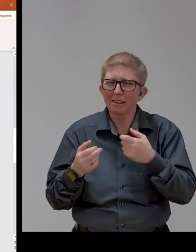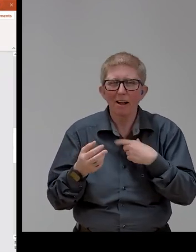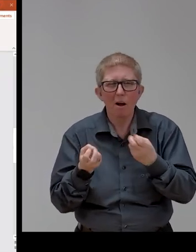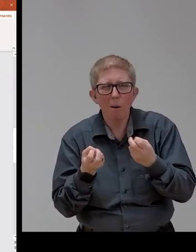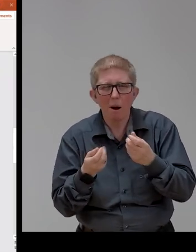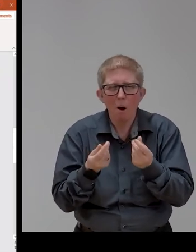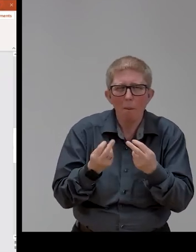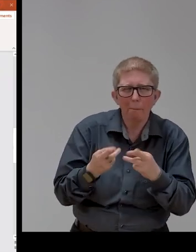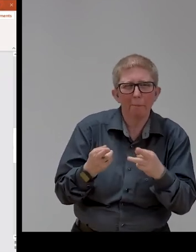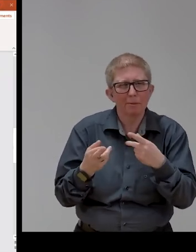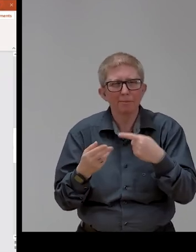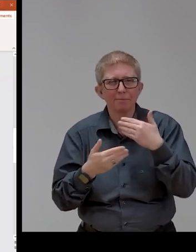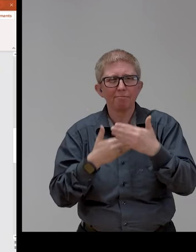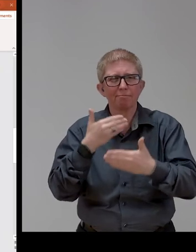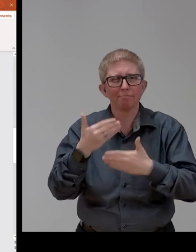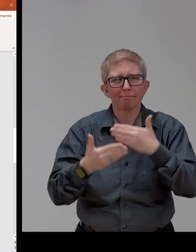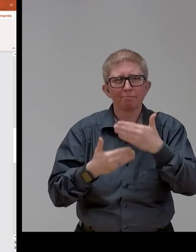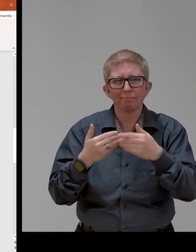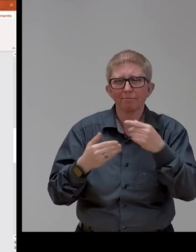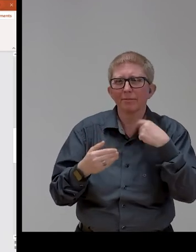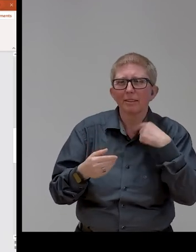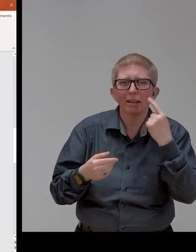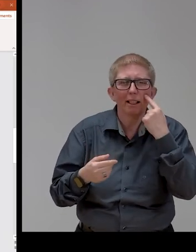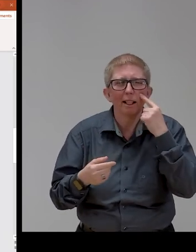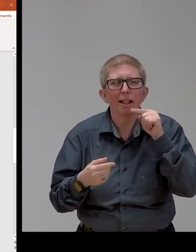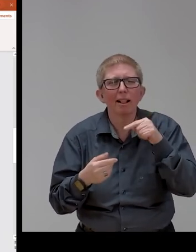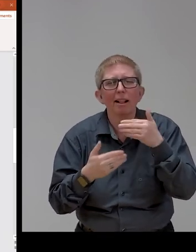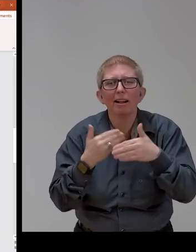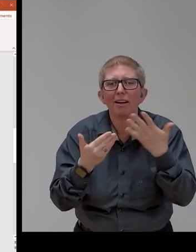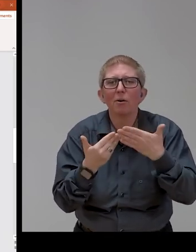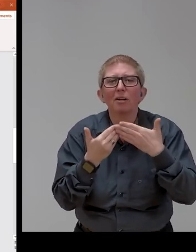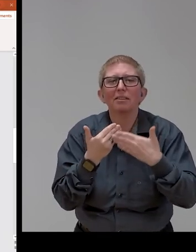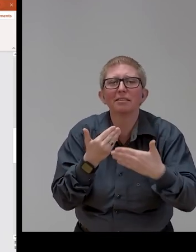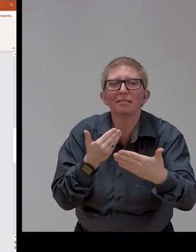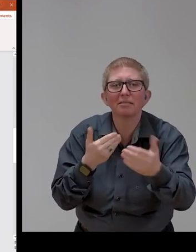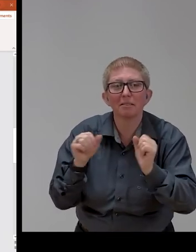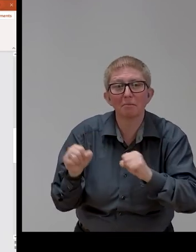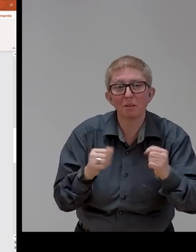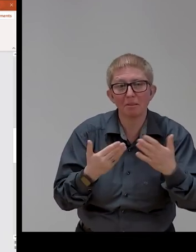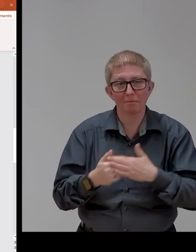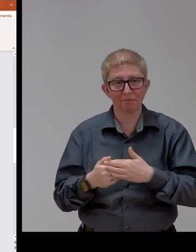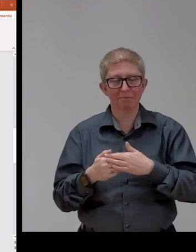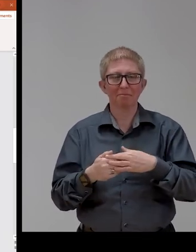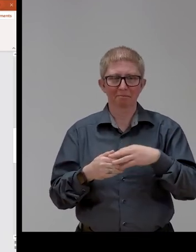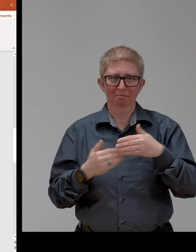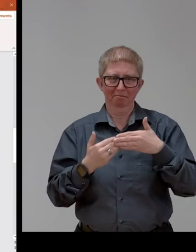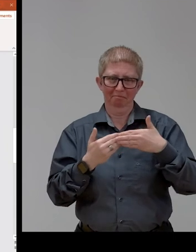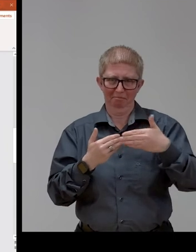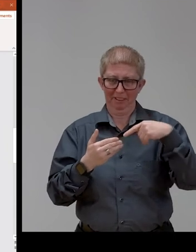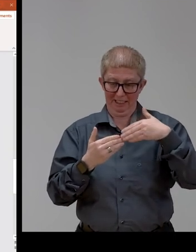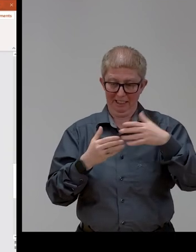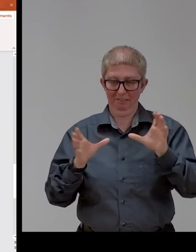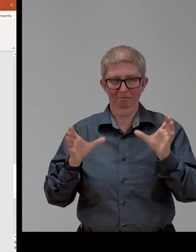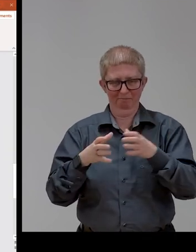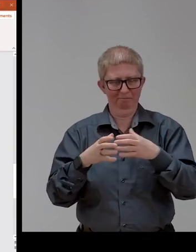is about. And I would like to repeat again that they all work together to do something extremely powerful. And